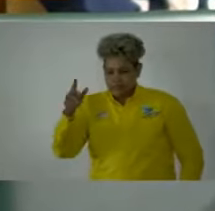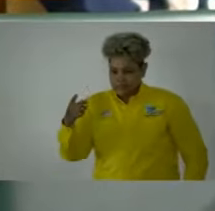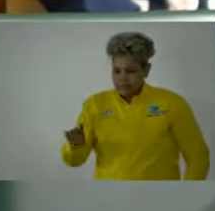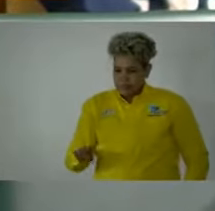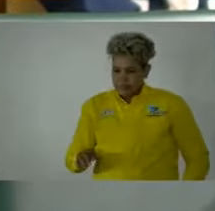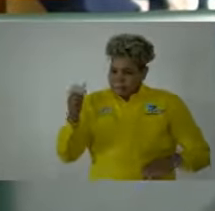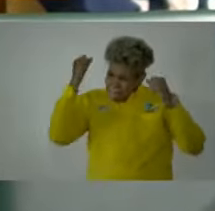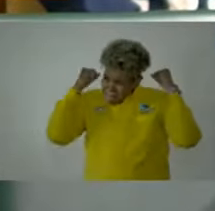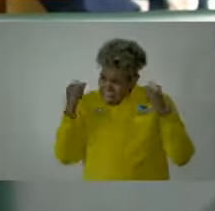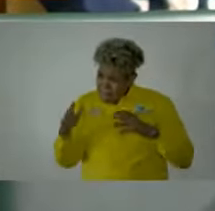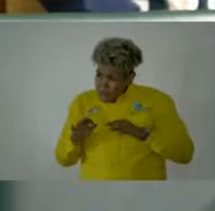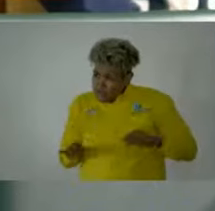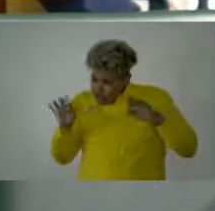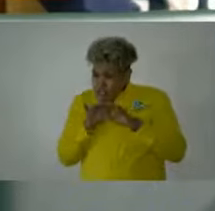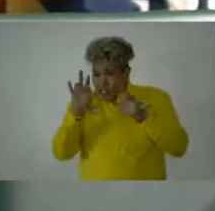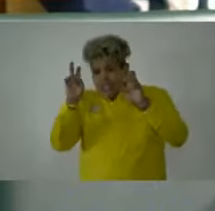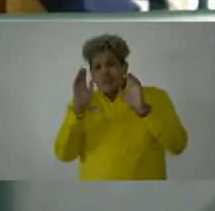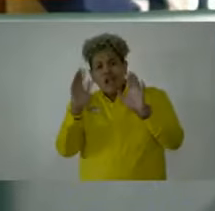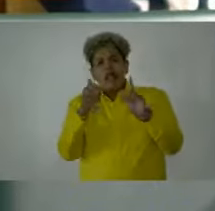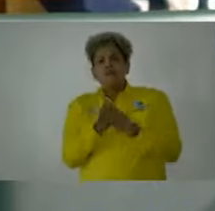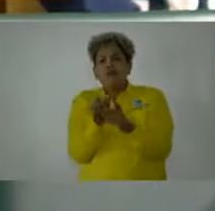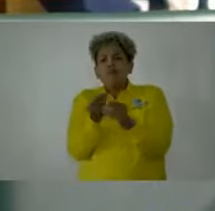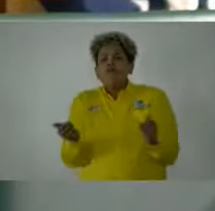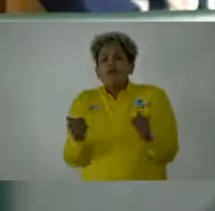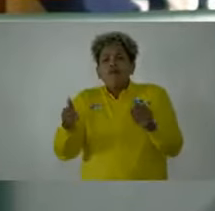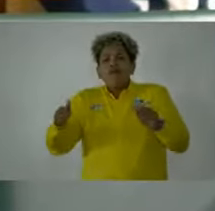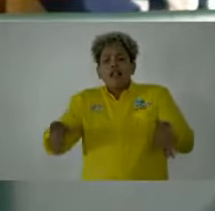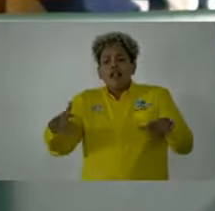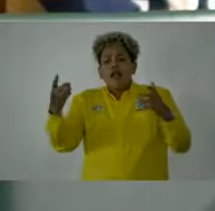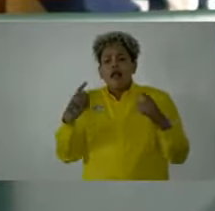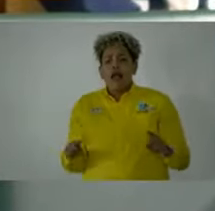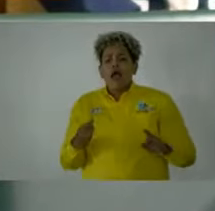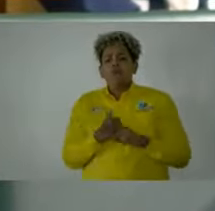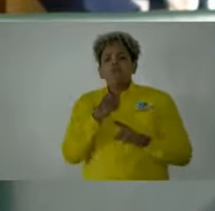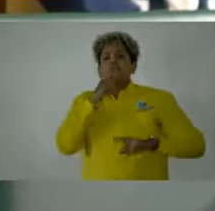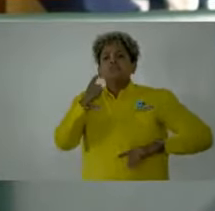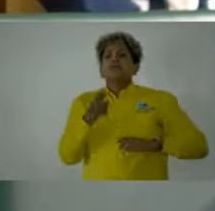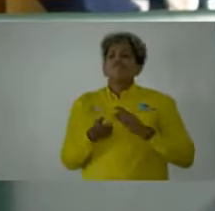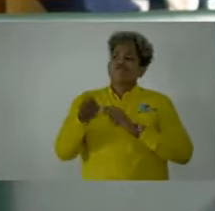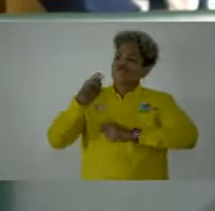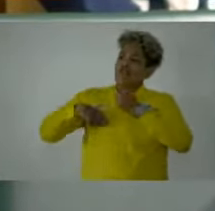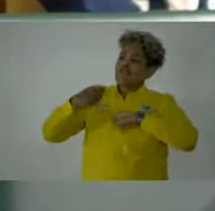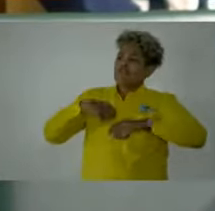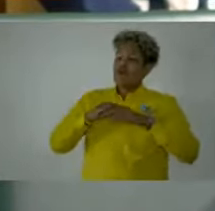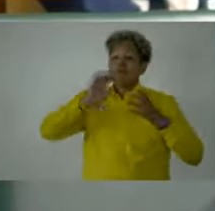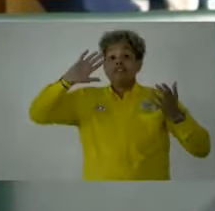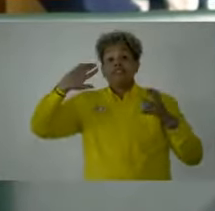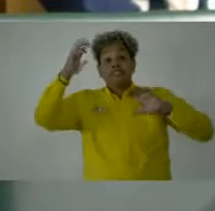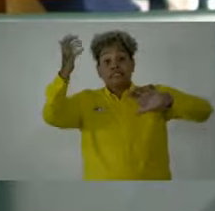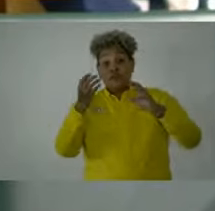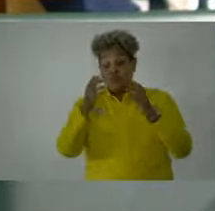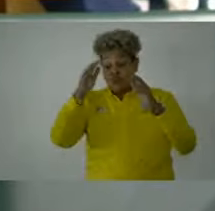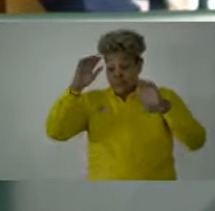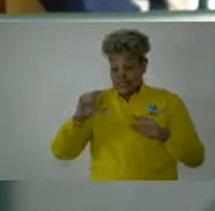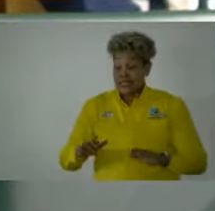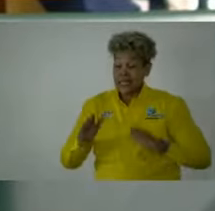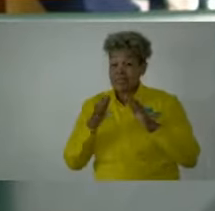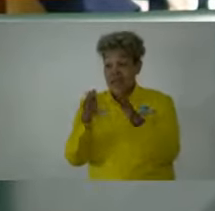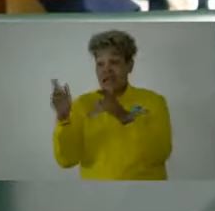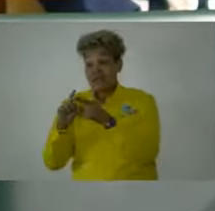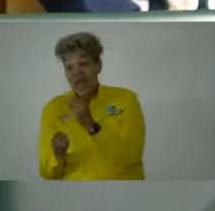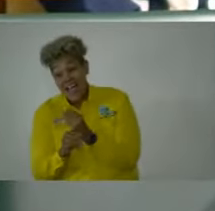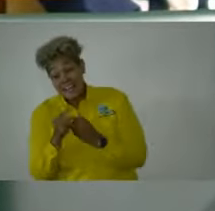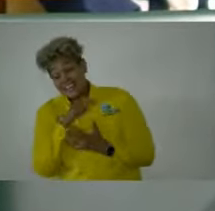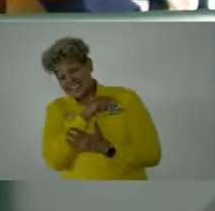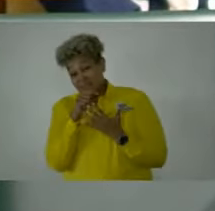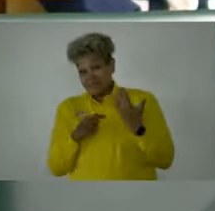a number of critical issues were left unresolved. Reforms in the dispute settlement mechanism and